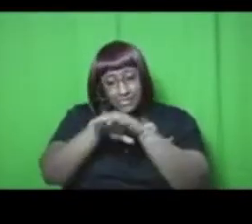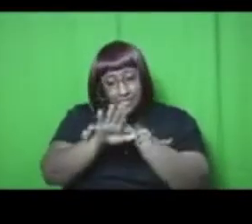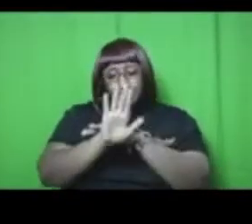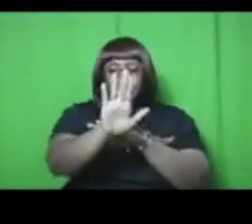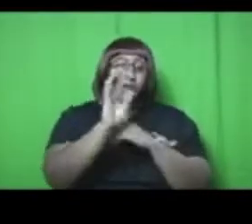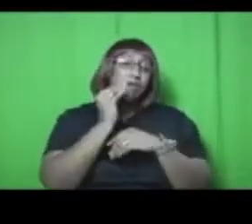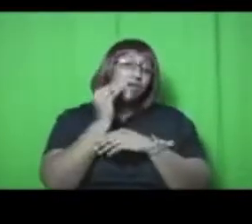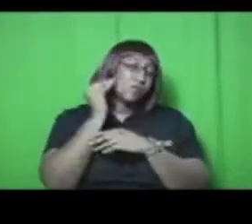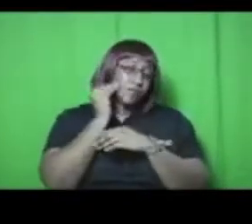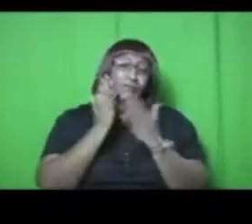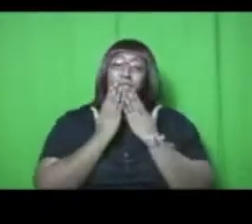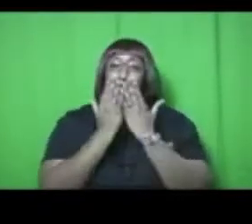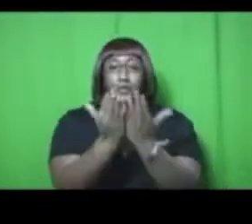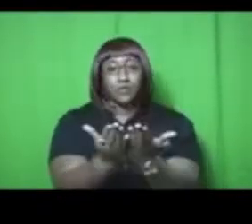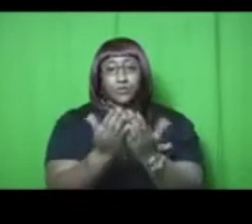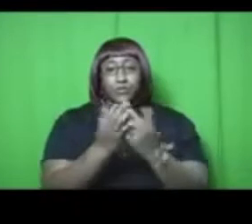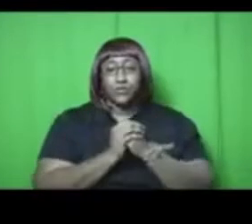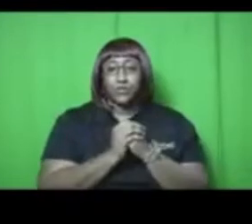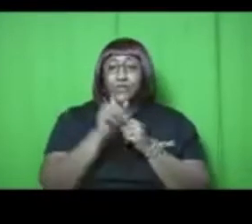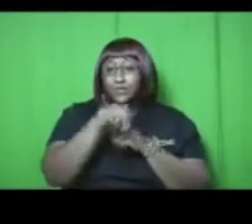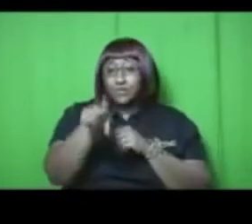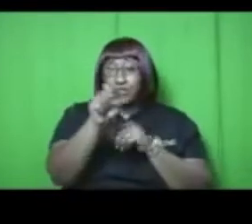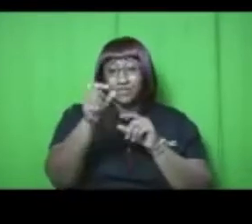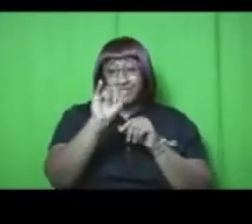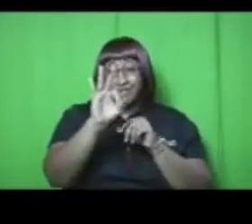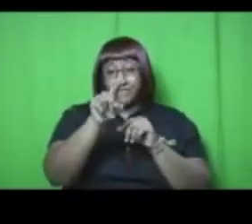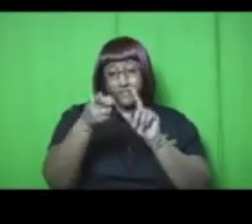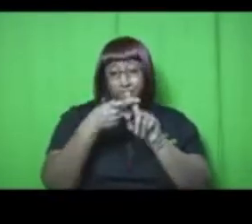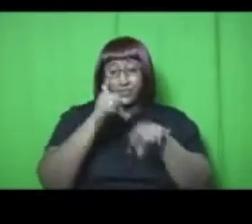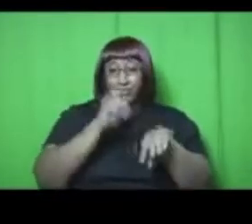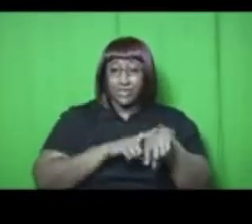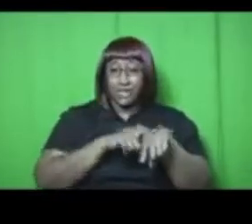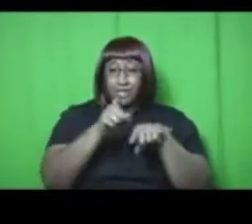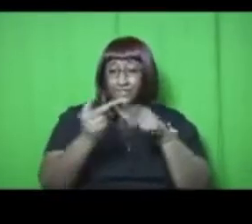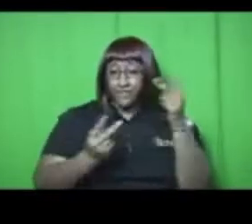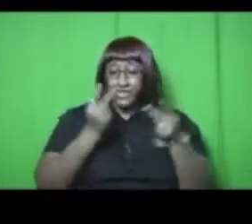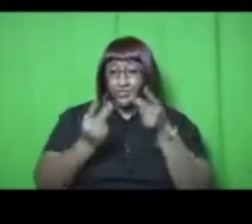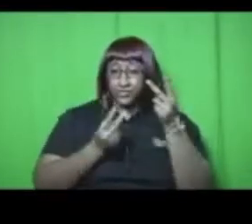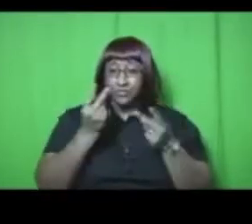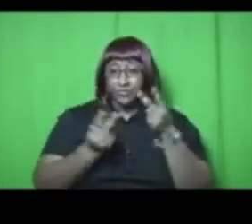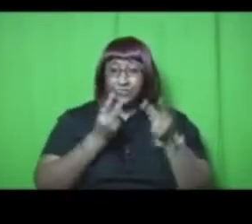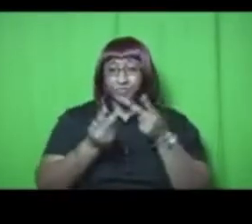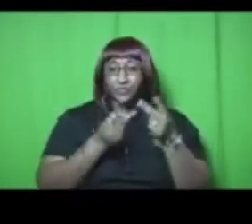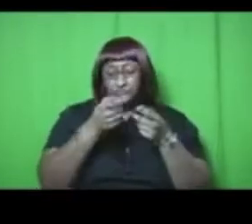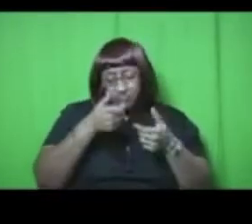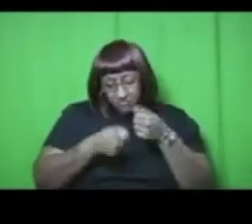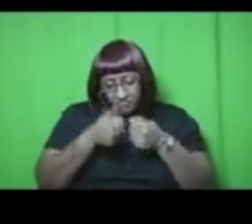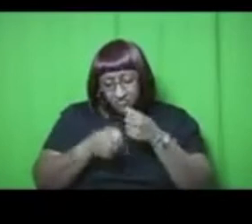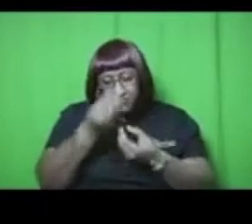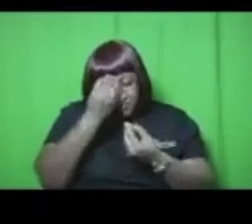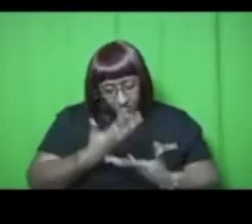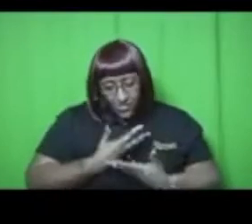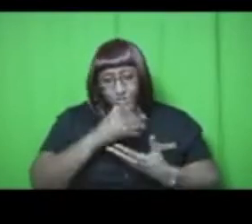home. We just thank you to those who are first-time guests. We want you to just come in and say, I'm